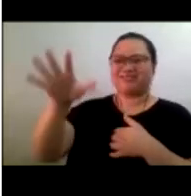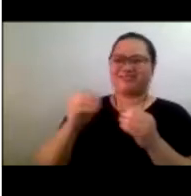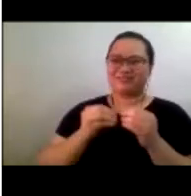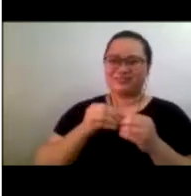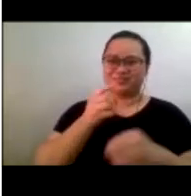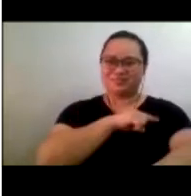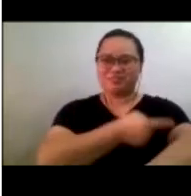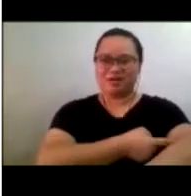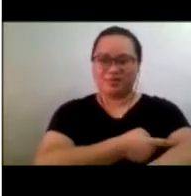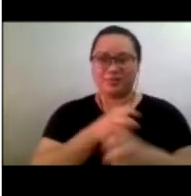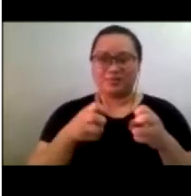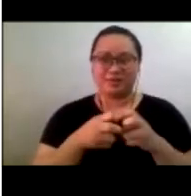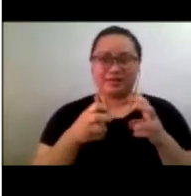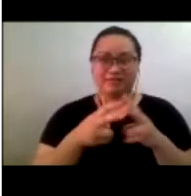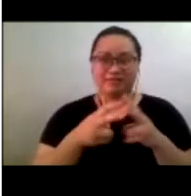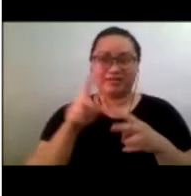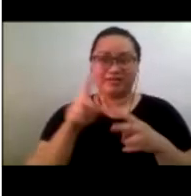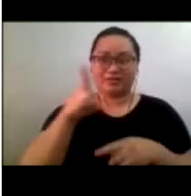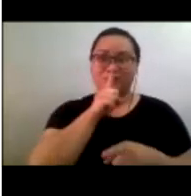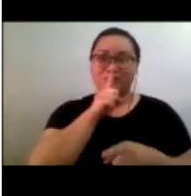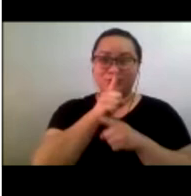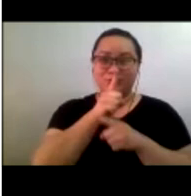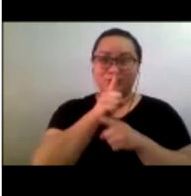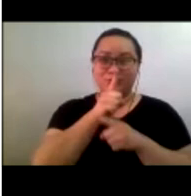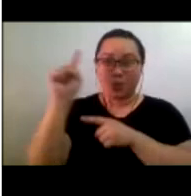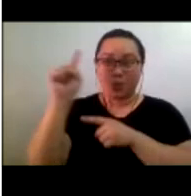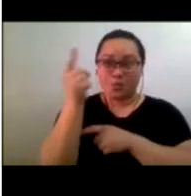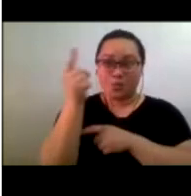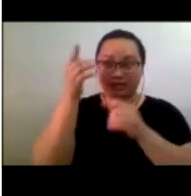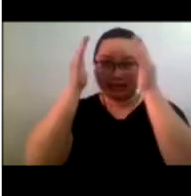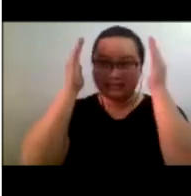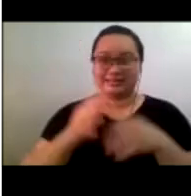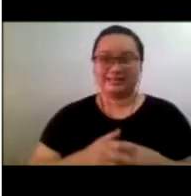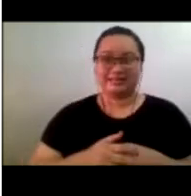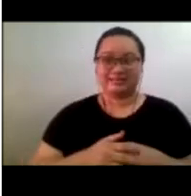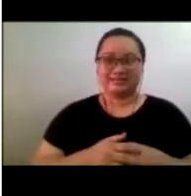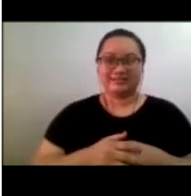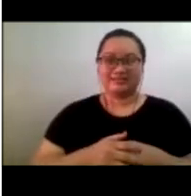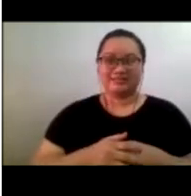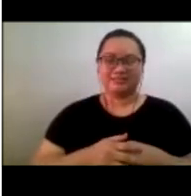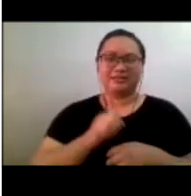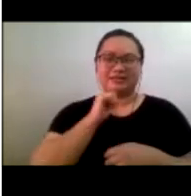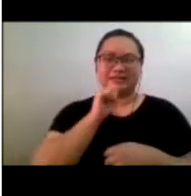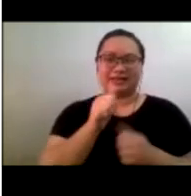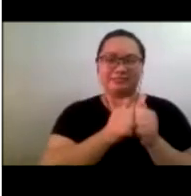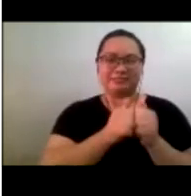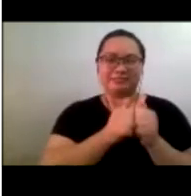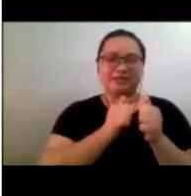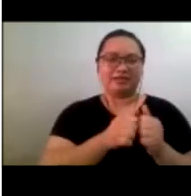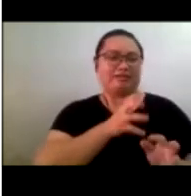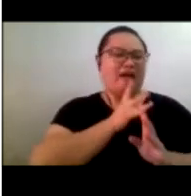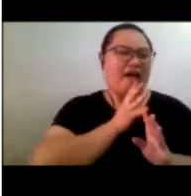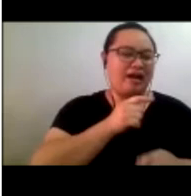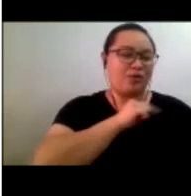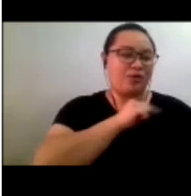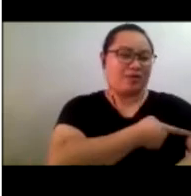by temporarily suspending your power to speak, assert, and to know, we, you, become more powerful.